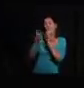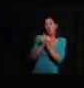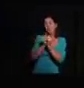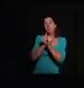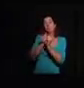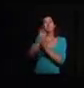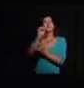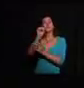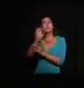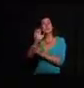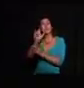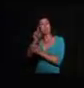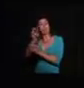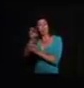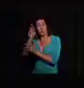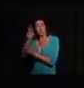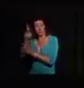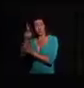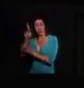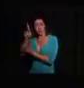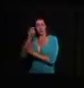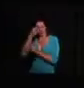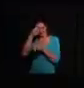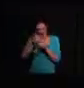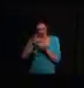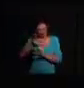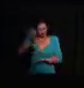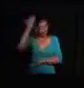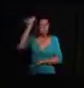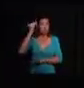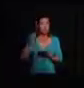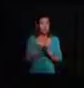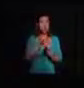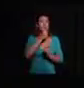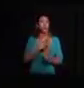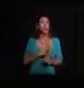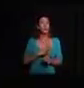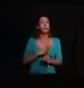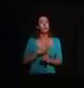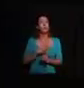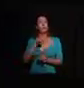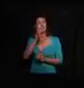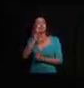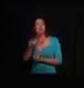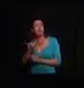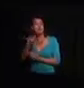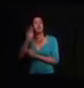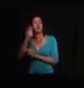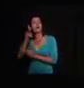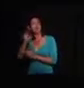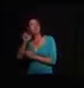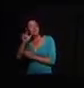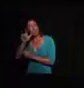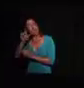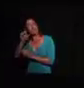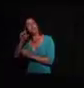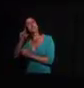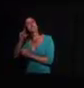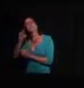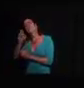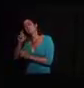IBDE program. And I remember working in the beginning with a woman named Vi Kolesnikov, who was very much a part of bringing